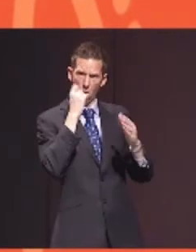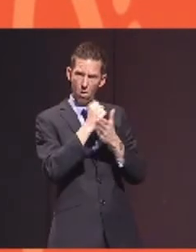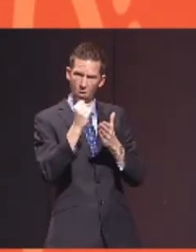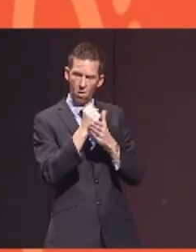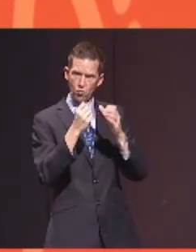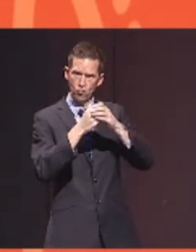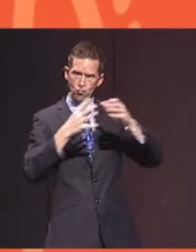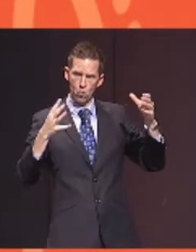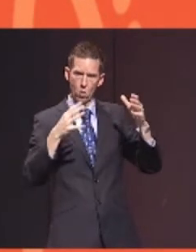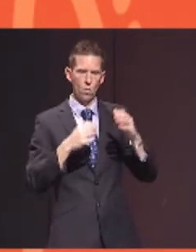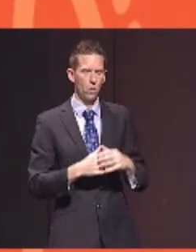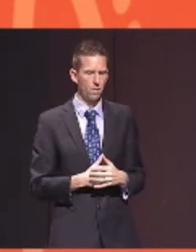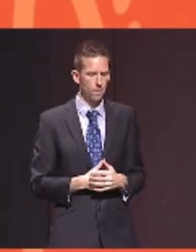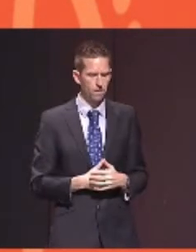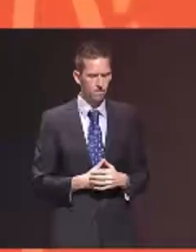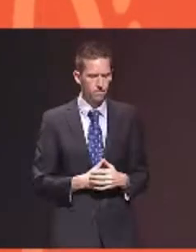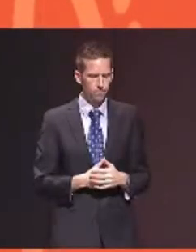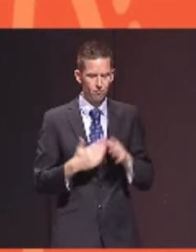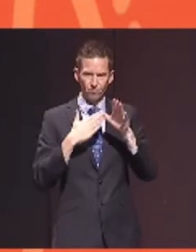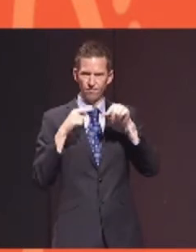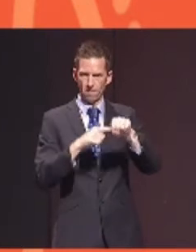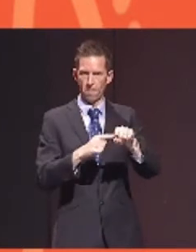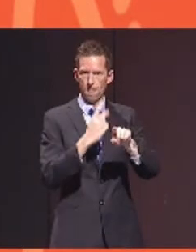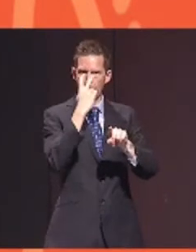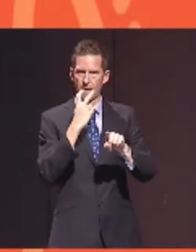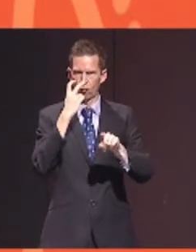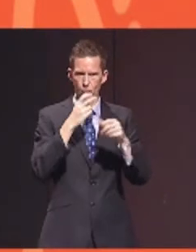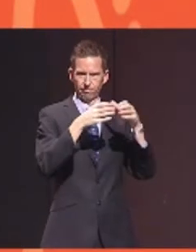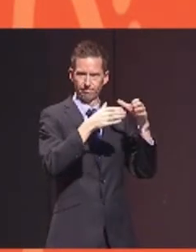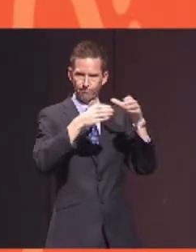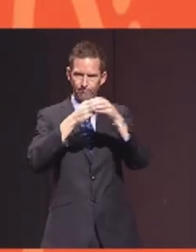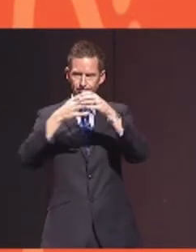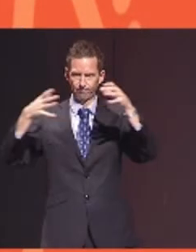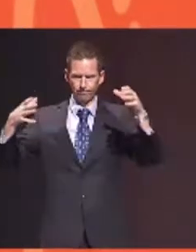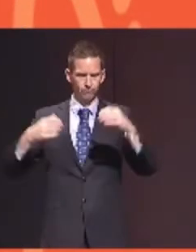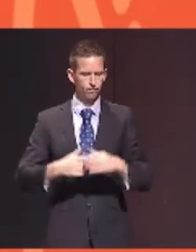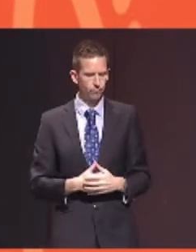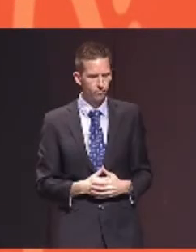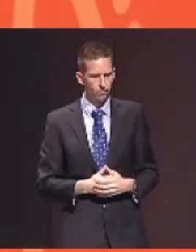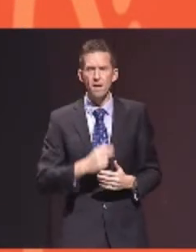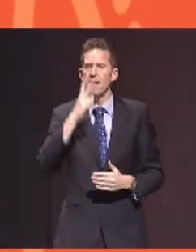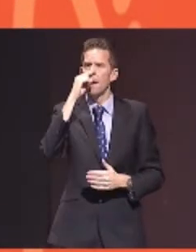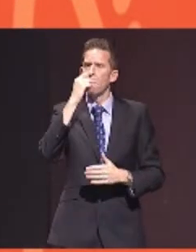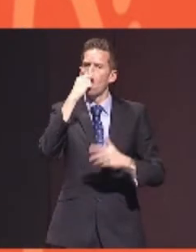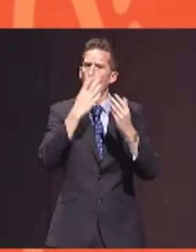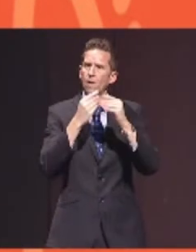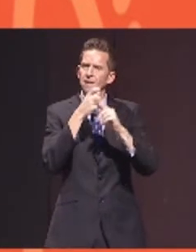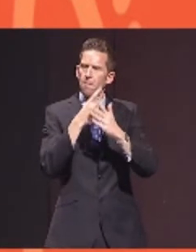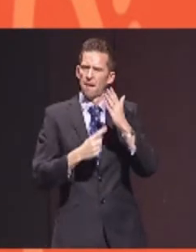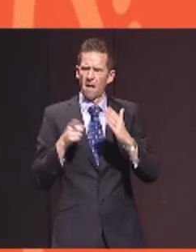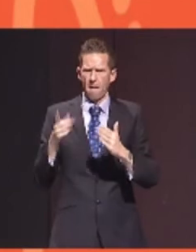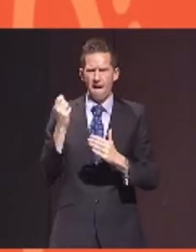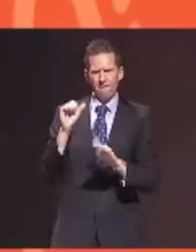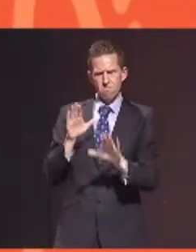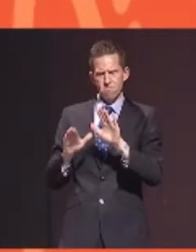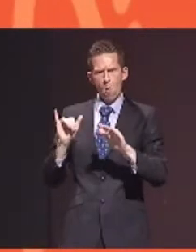to the aging of the population. Young people with disabilities are at similar